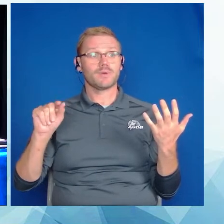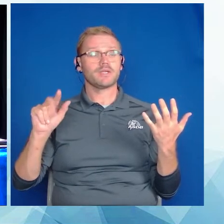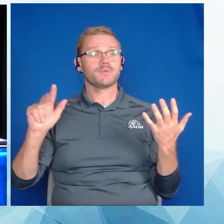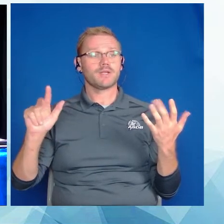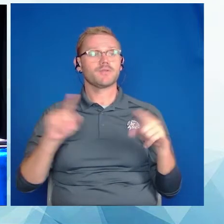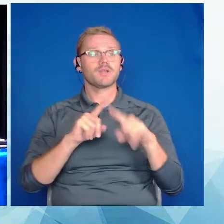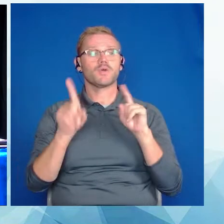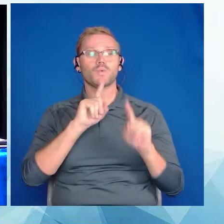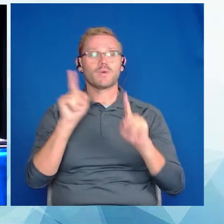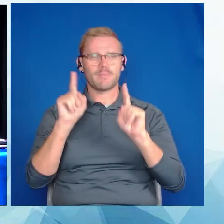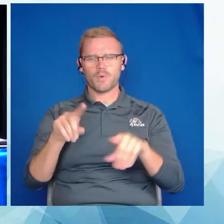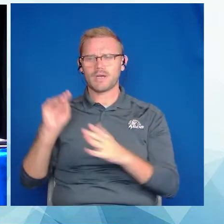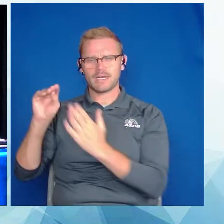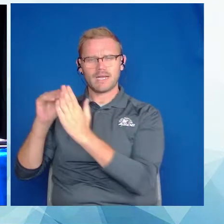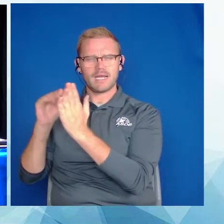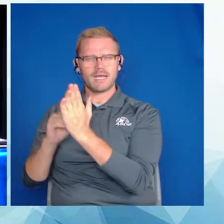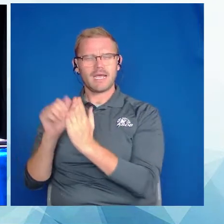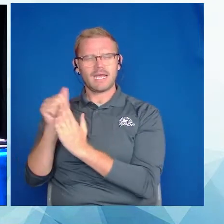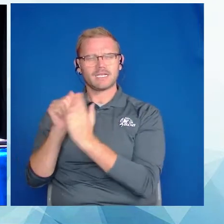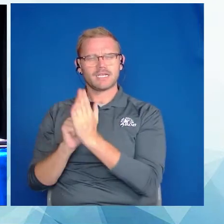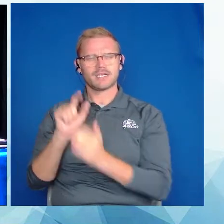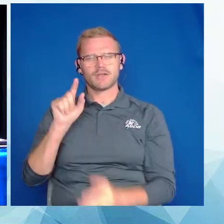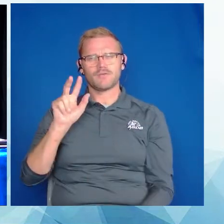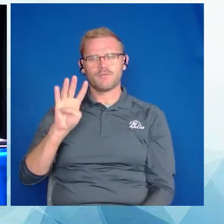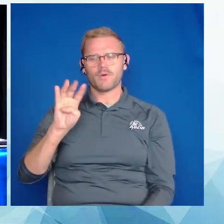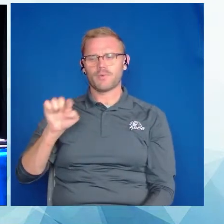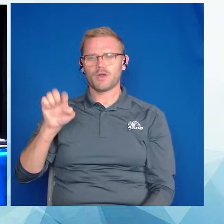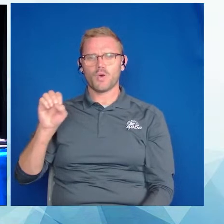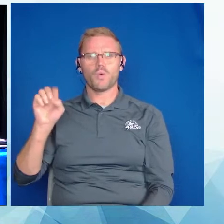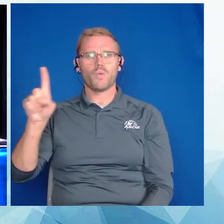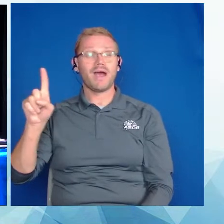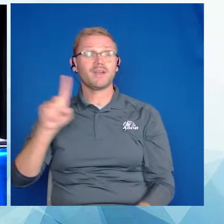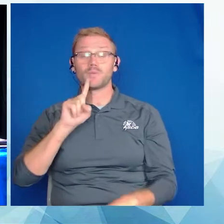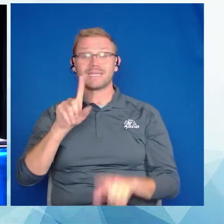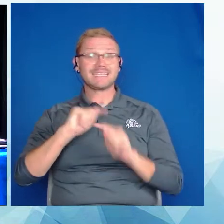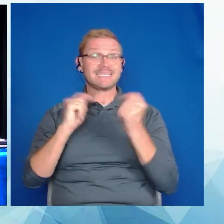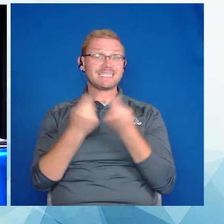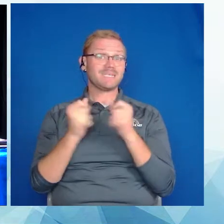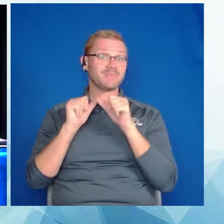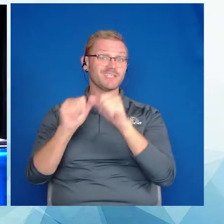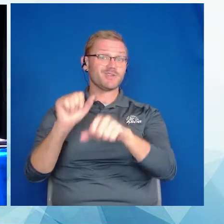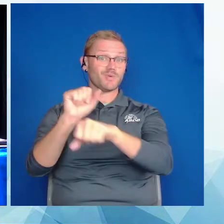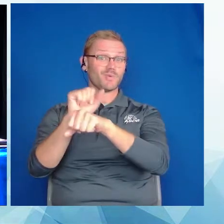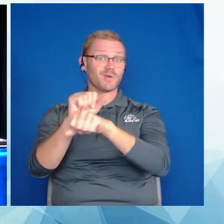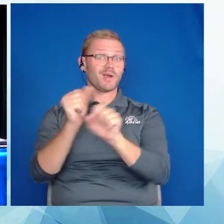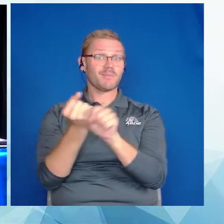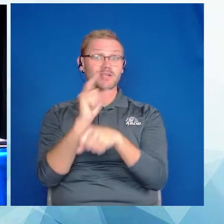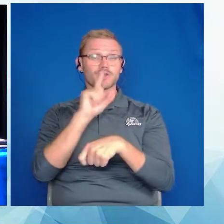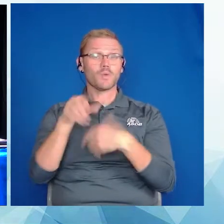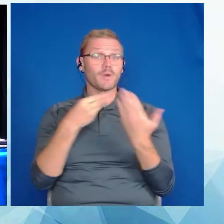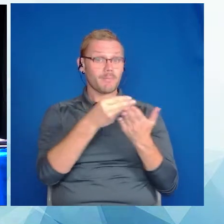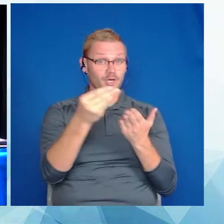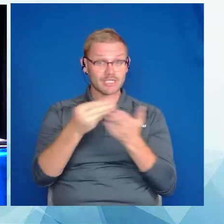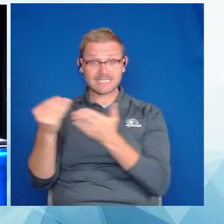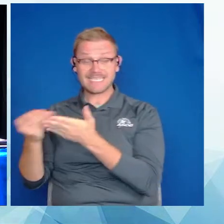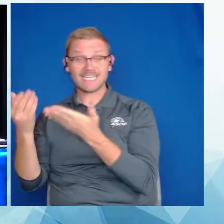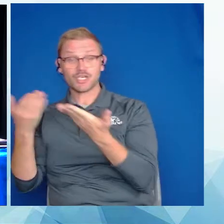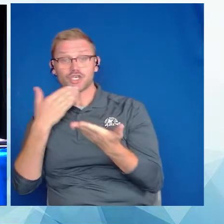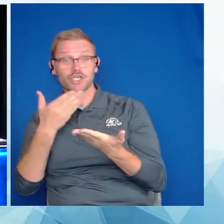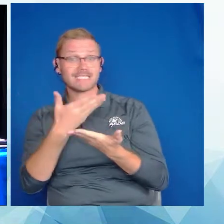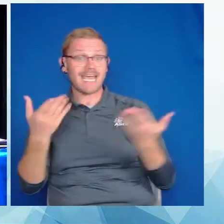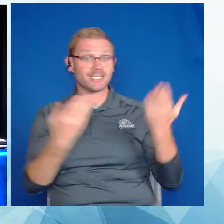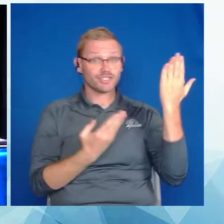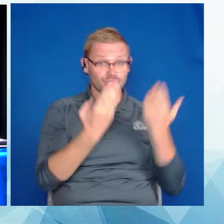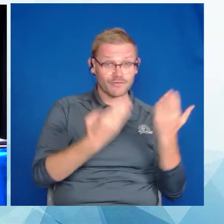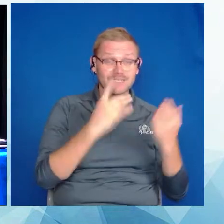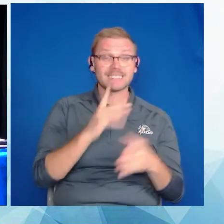item 4.01. And all in all, the team continues to work hard, making sure that we're purchasing goods and services,